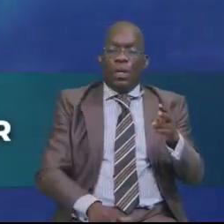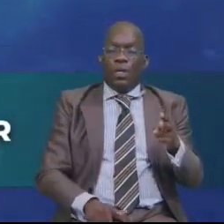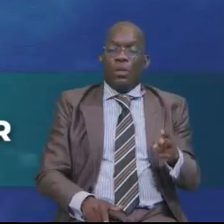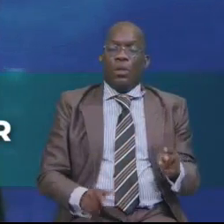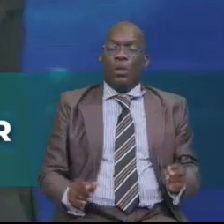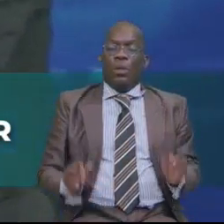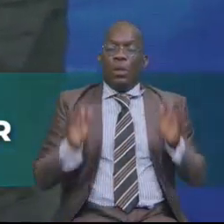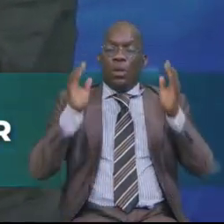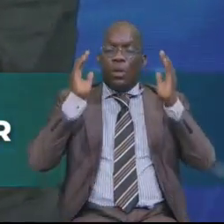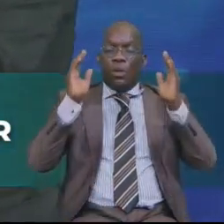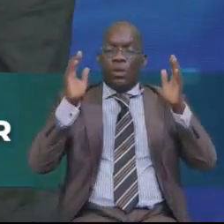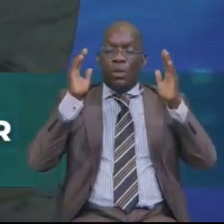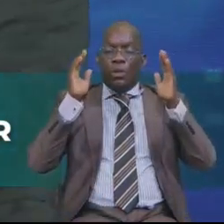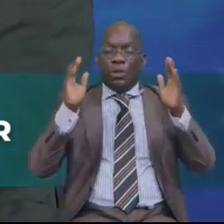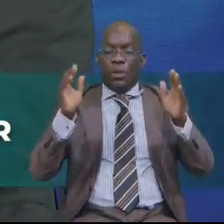for fruitful